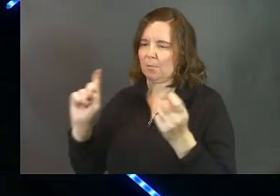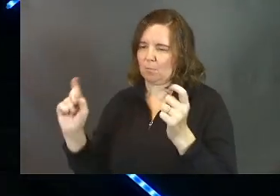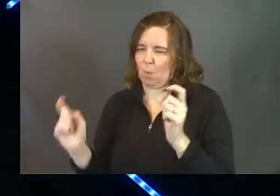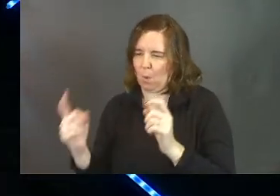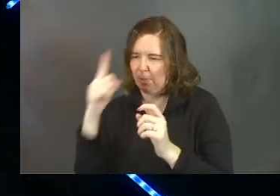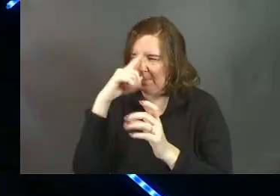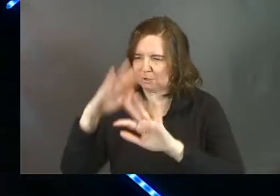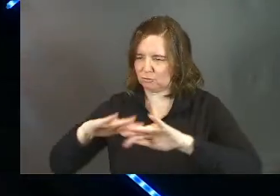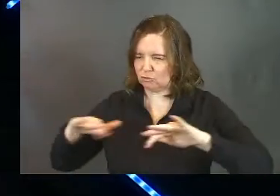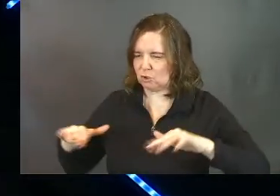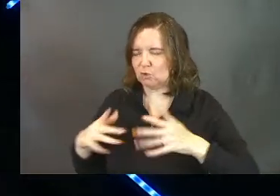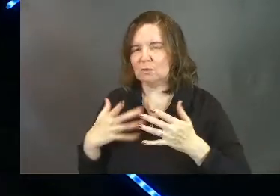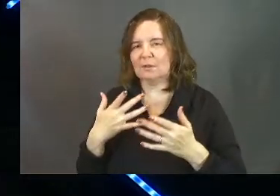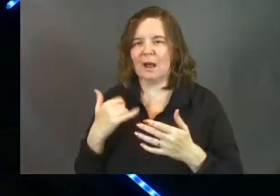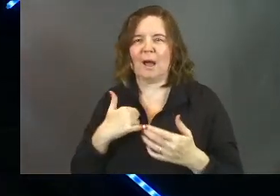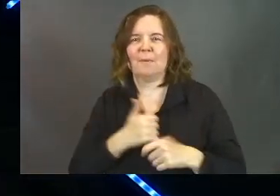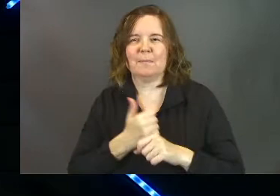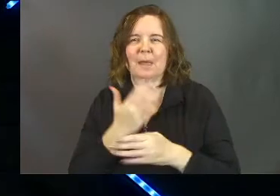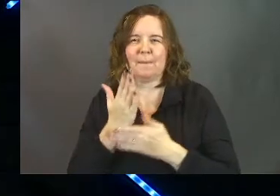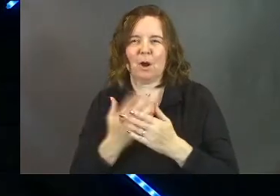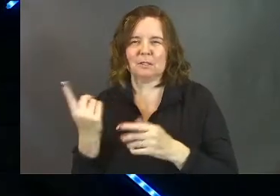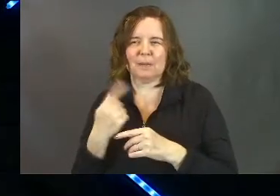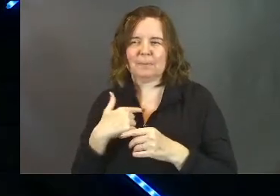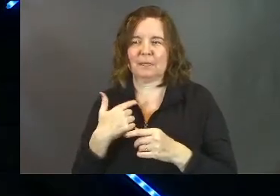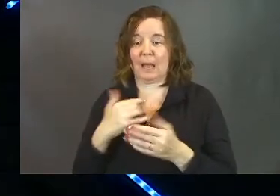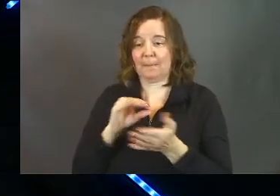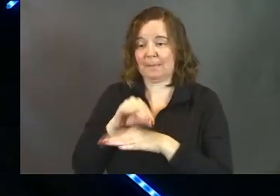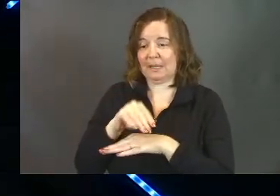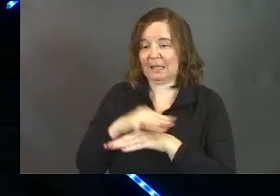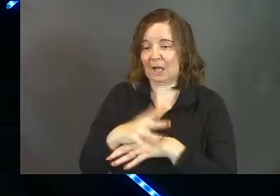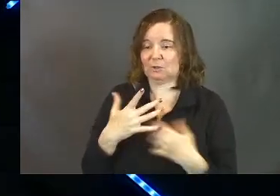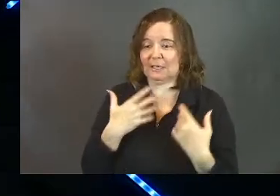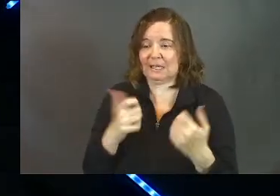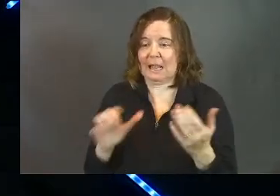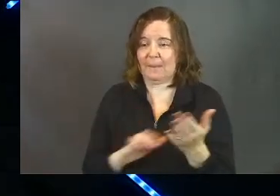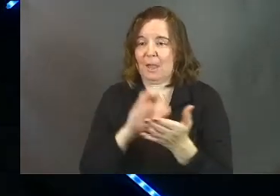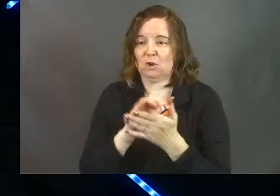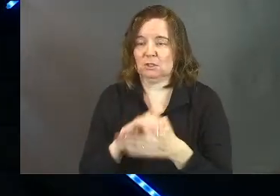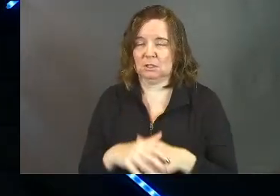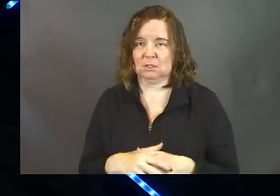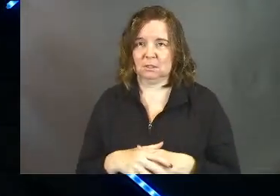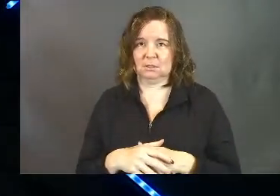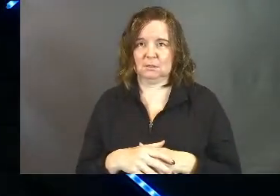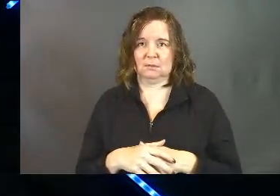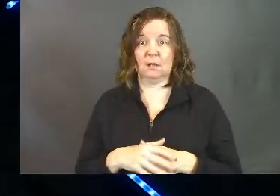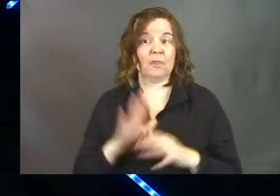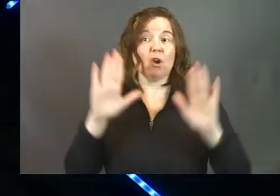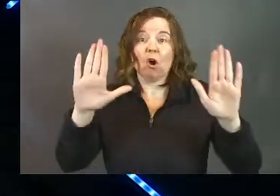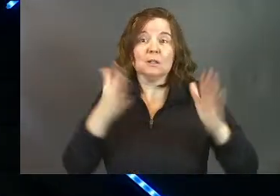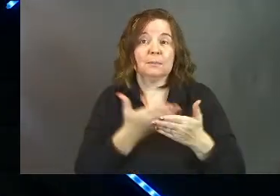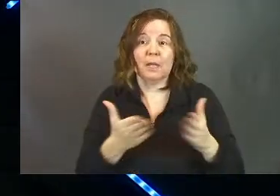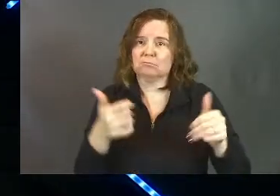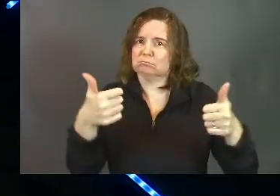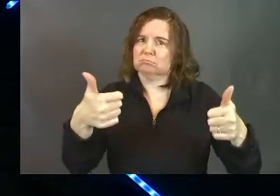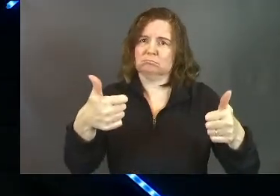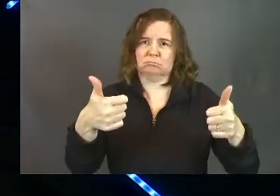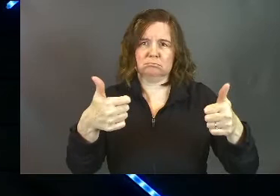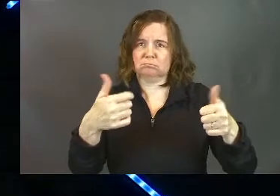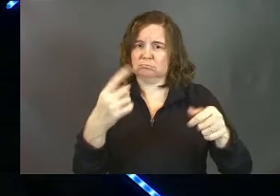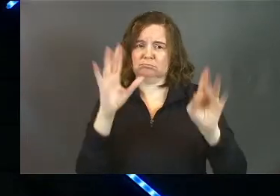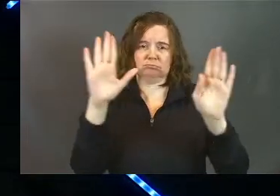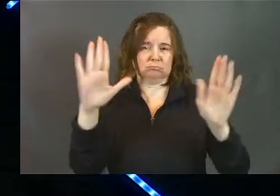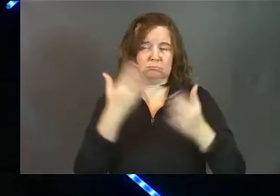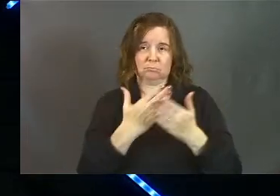the minds of children, you know? Like, I'm going to be a part of something. I'm going to be a counselor and heal marriages. And those are awesome things. Don't get me wrong.